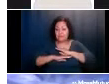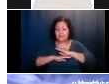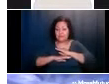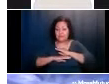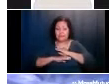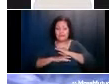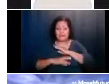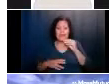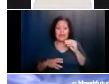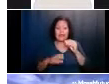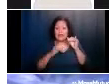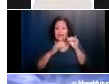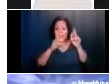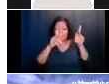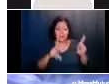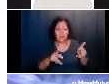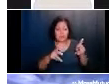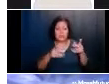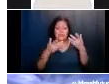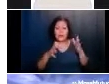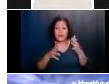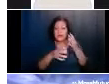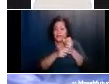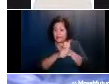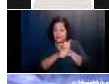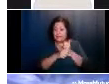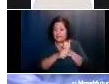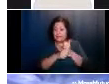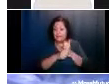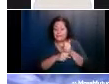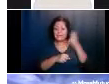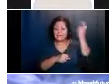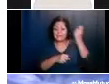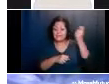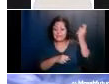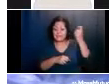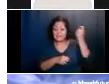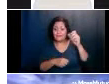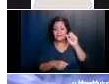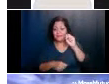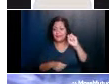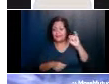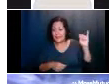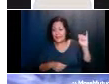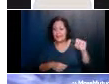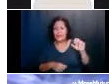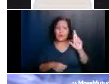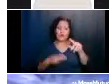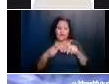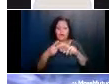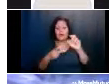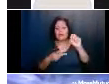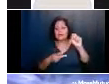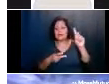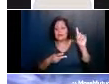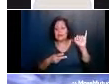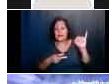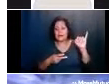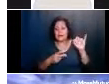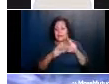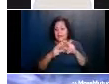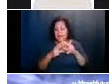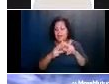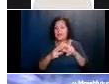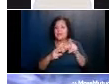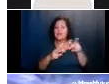an individual is already receiving SSI or SSDI, then they're